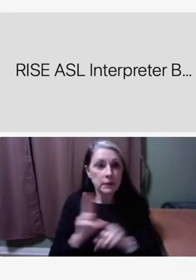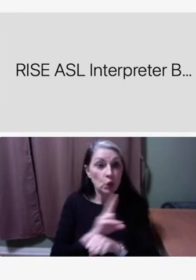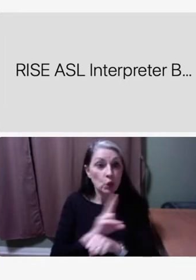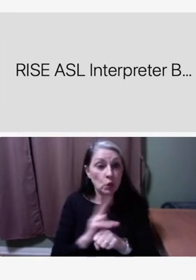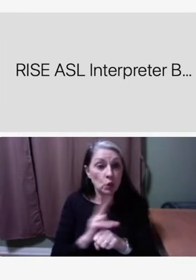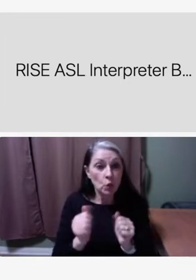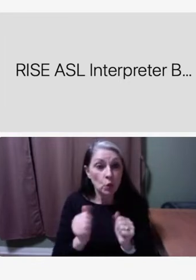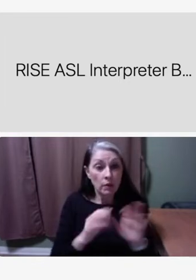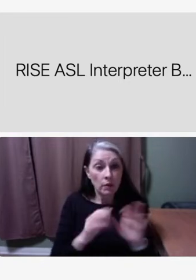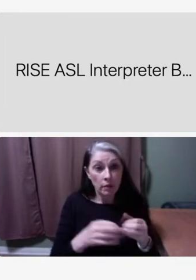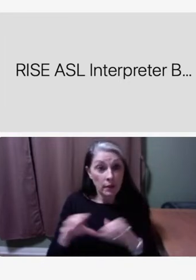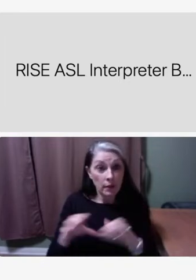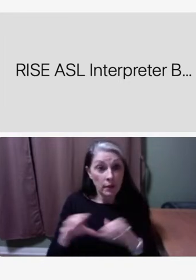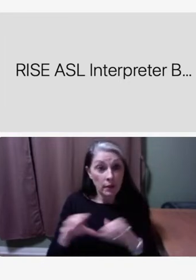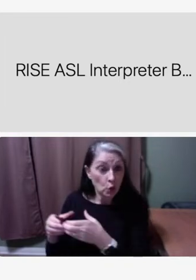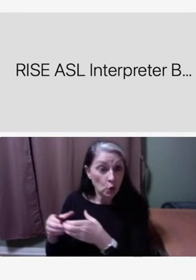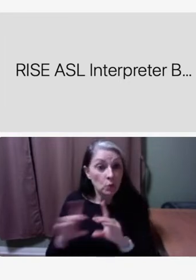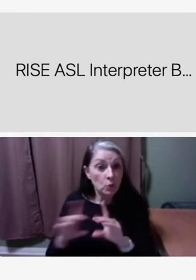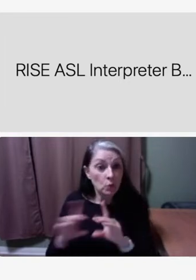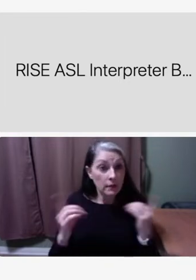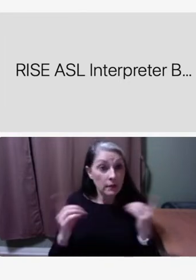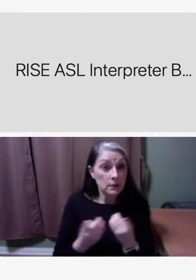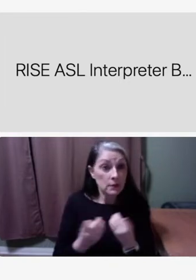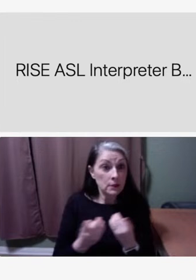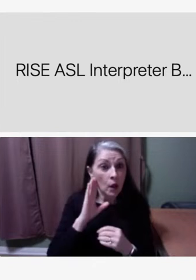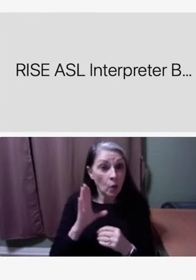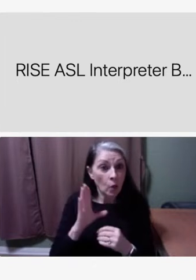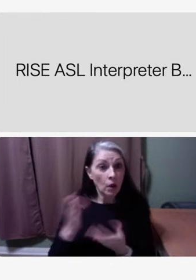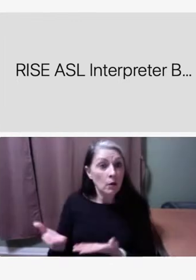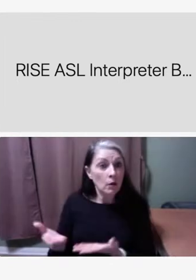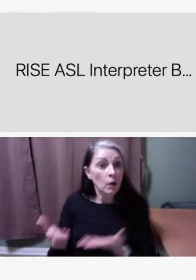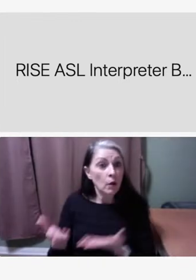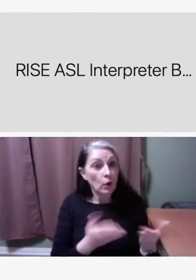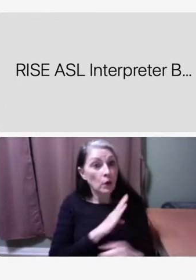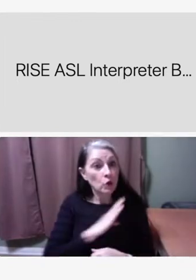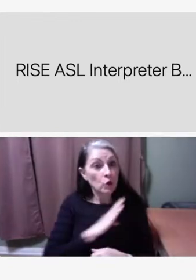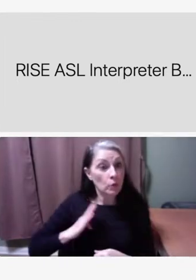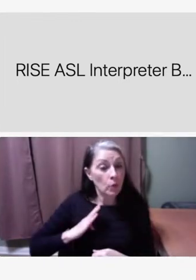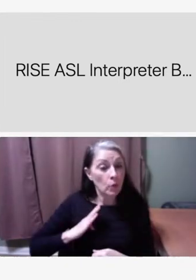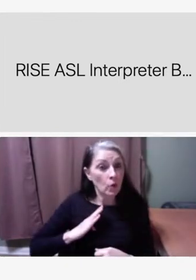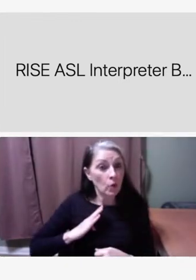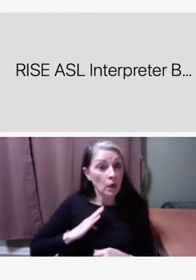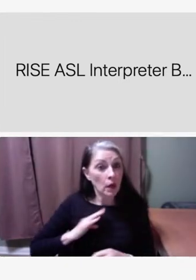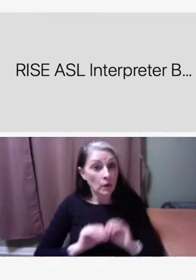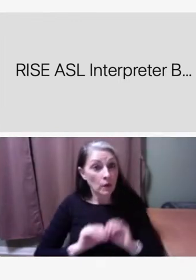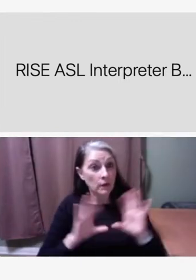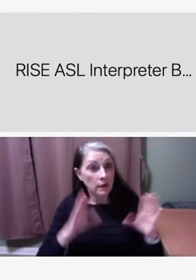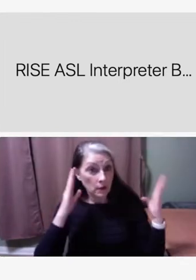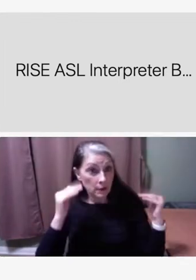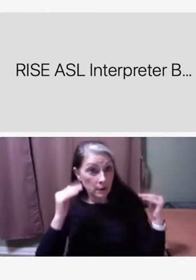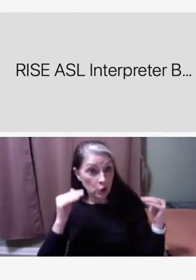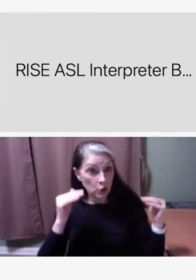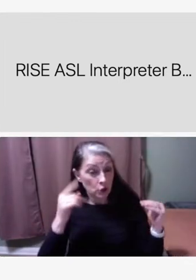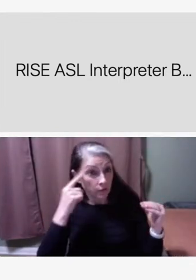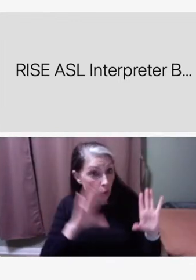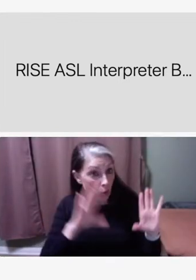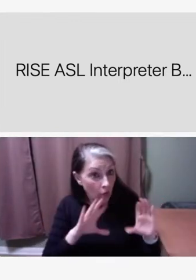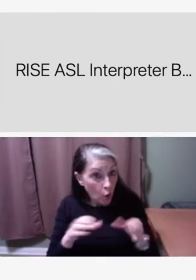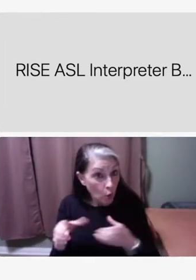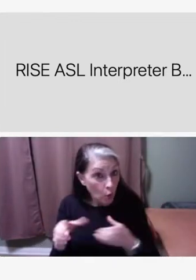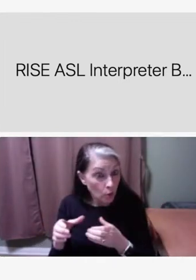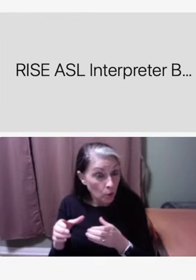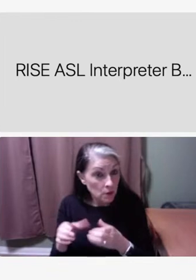our district, we will bring back to the board, and we'll have clear expectations for these groups. And we meet constantly. I